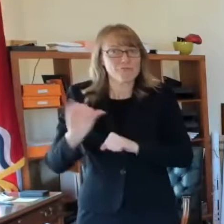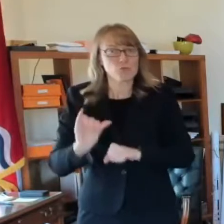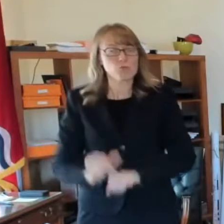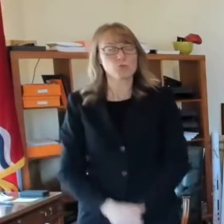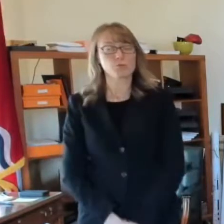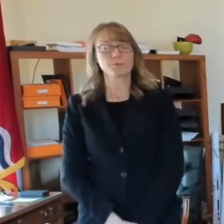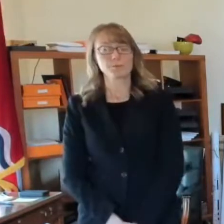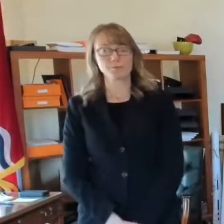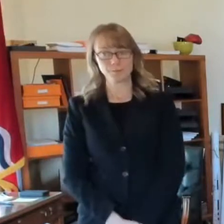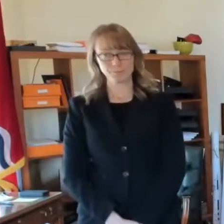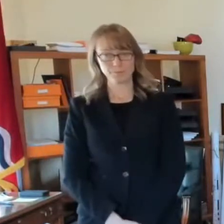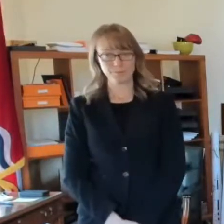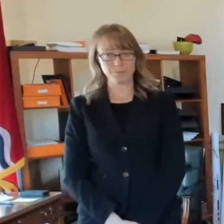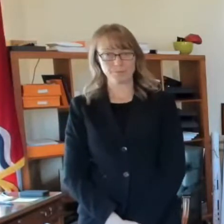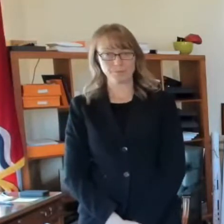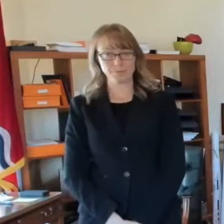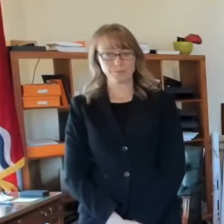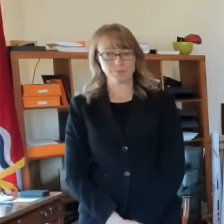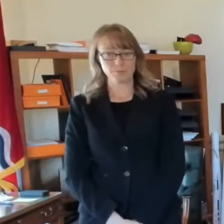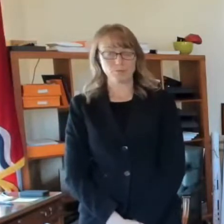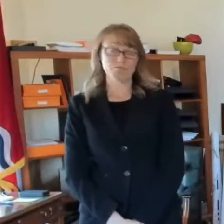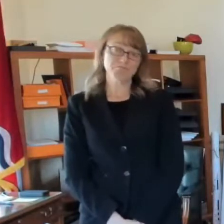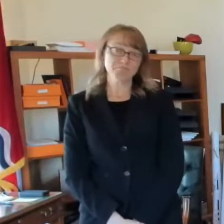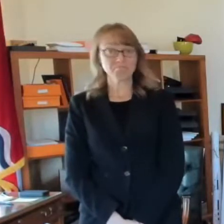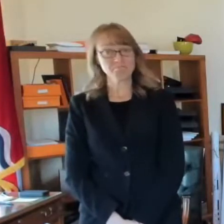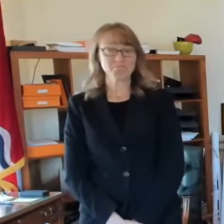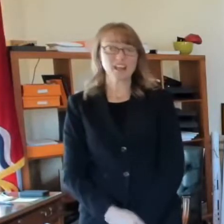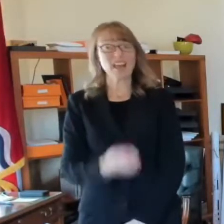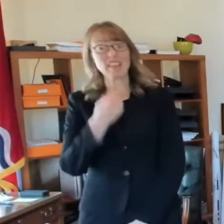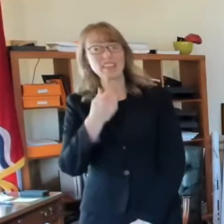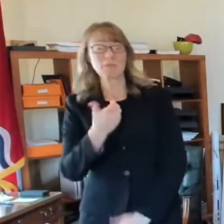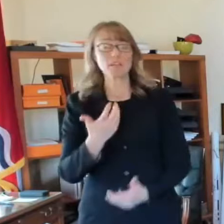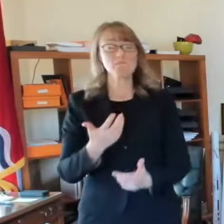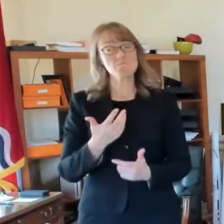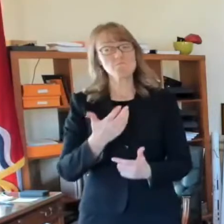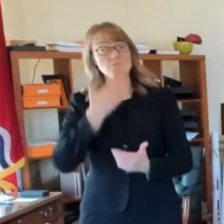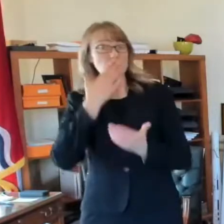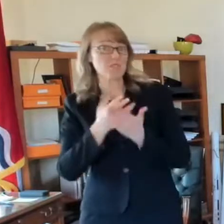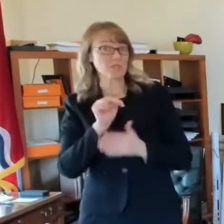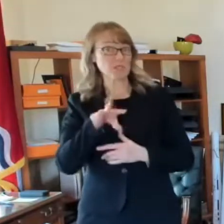Well, on maybe a little bit of good news from this morning.